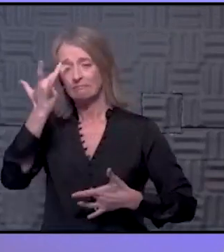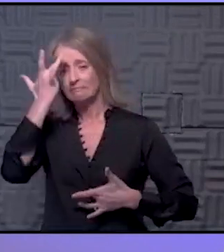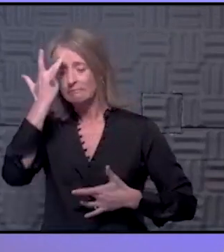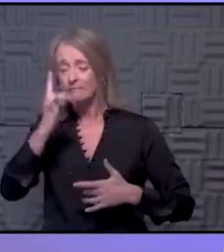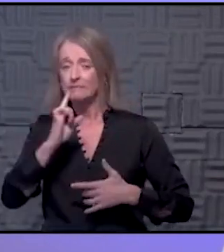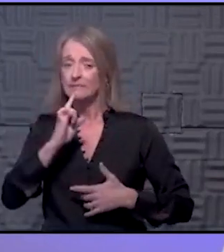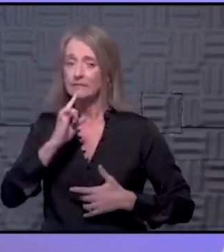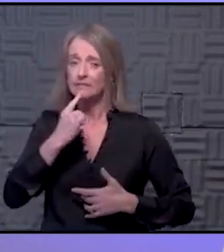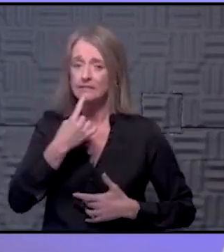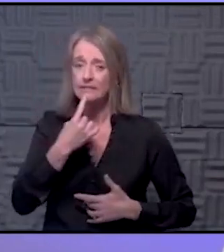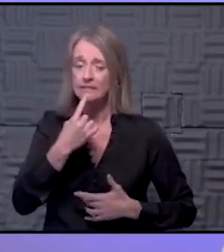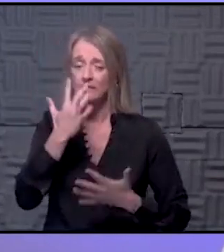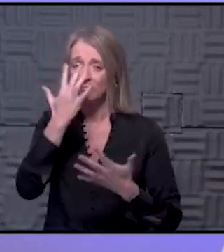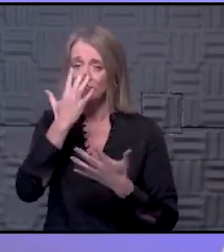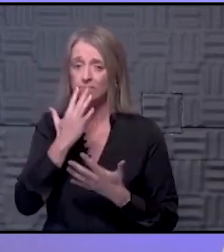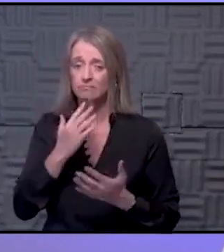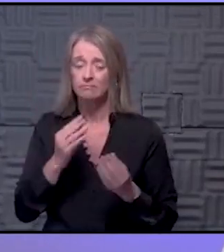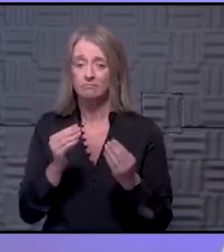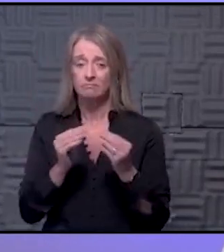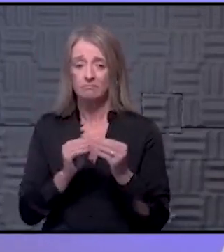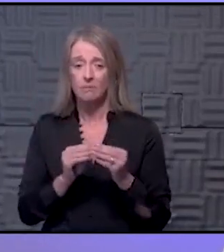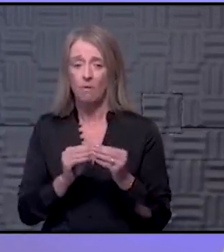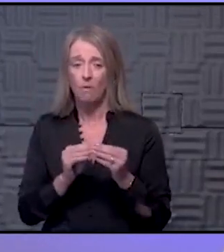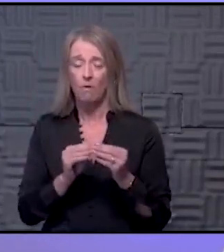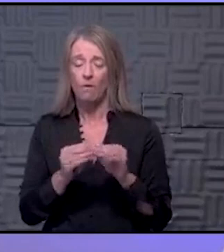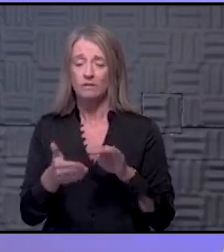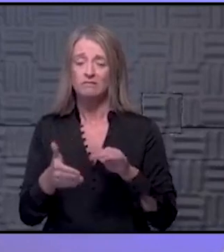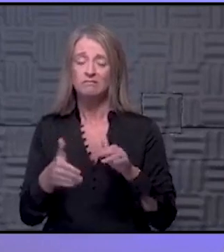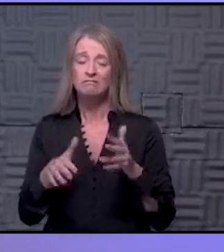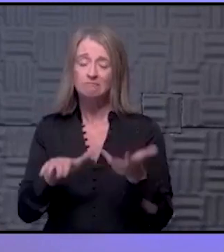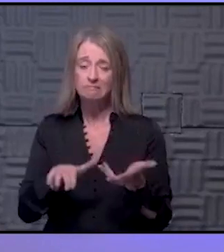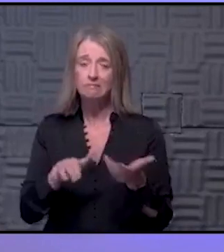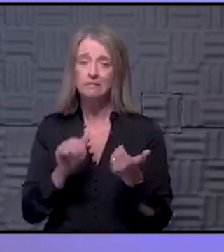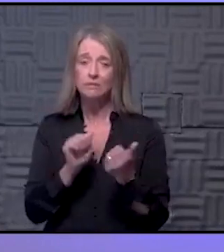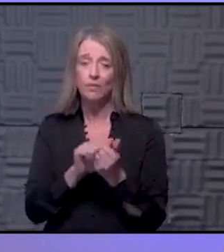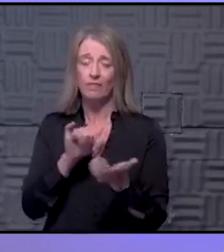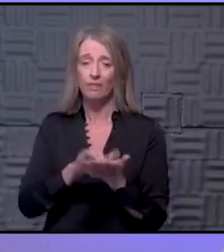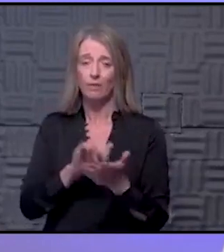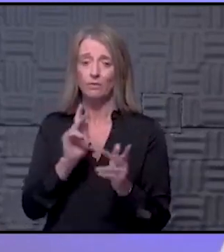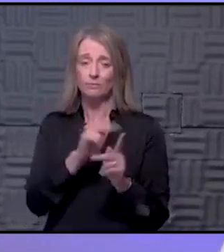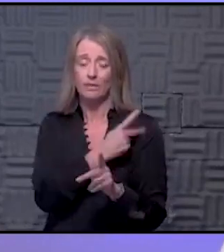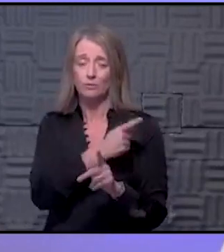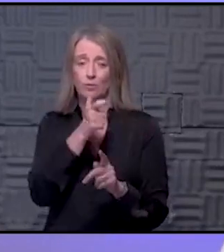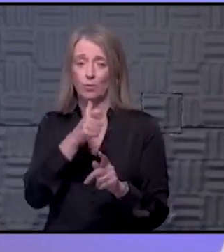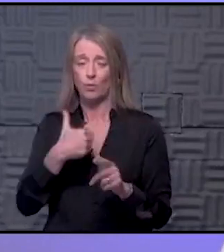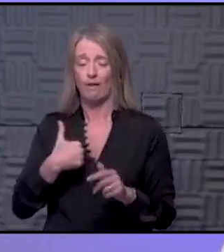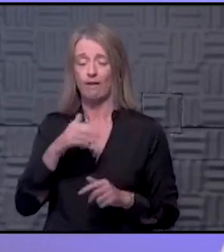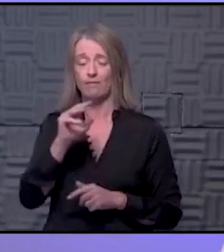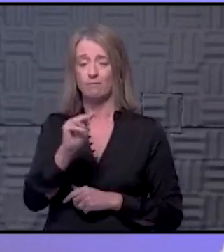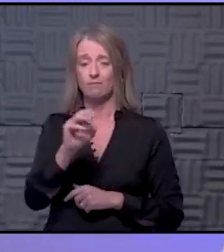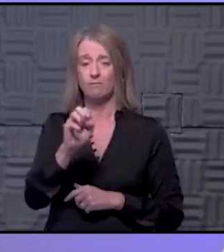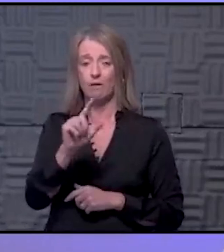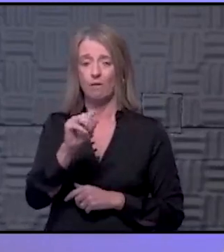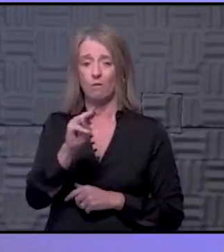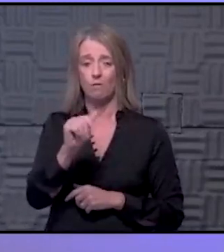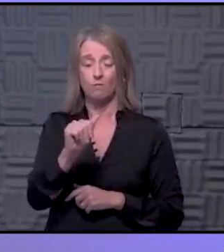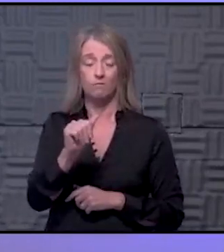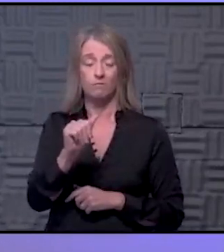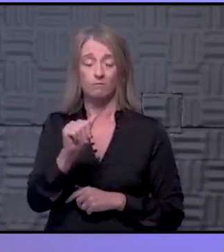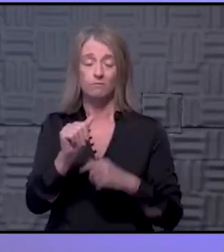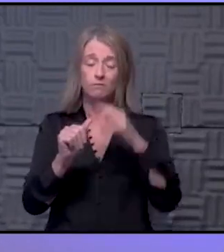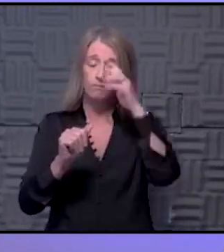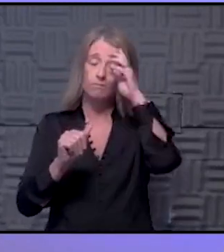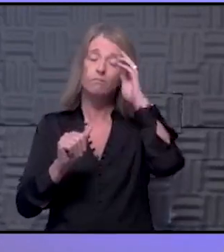this infection. And unfortunately, the mortality rate is higher in this population of myeloma patients. Also, on the other hand, we also have a lot of